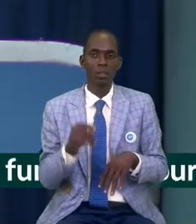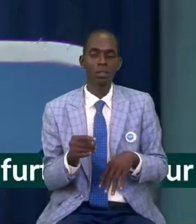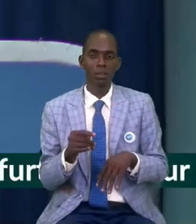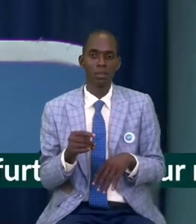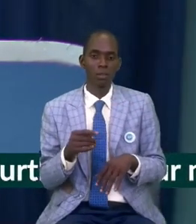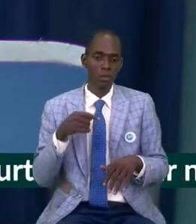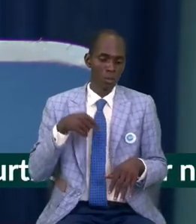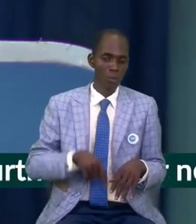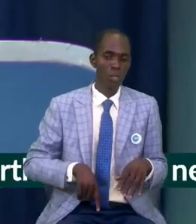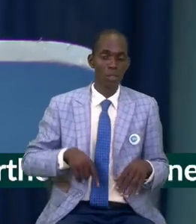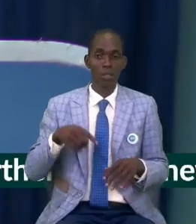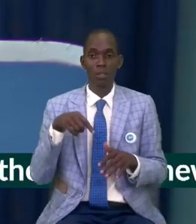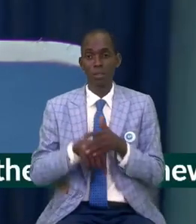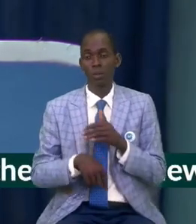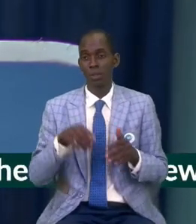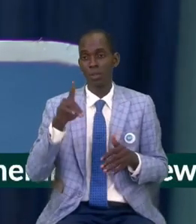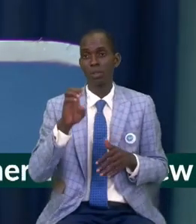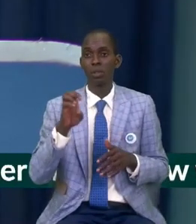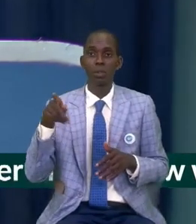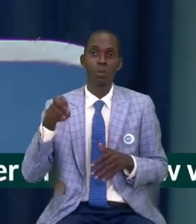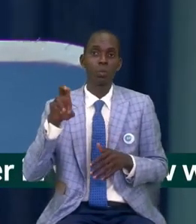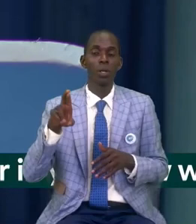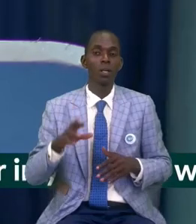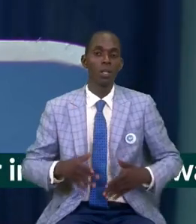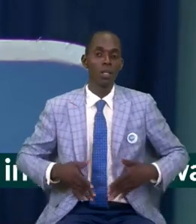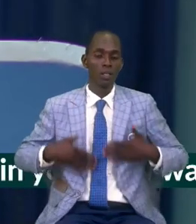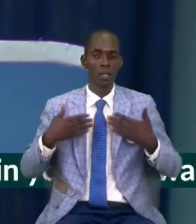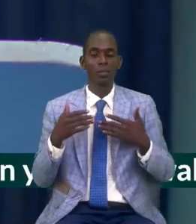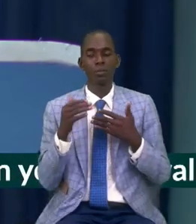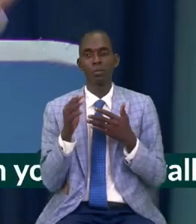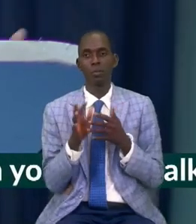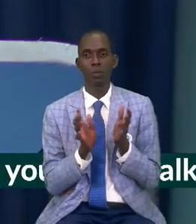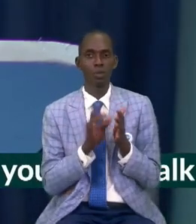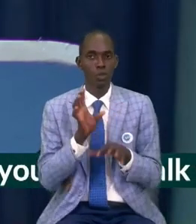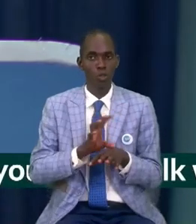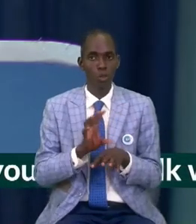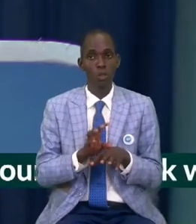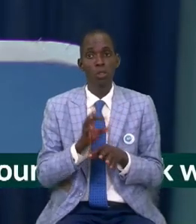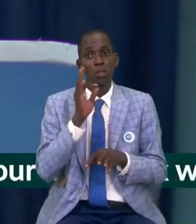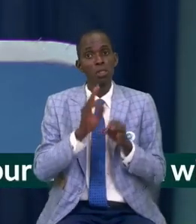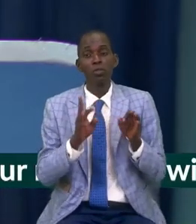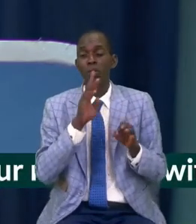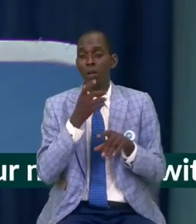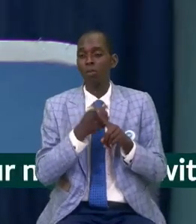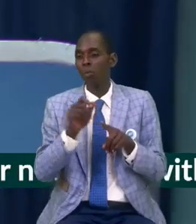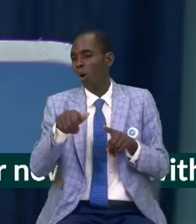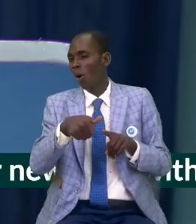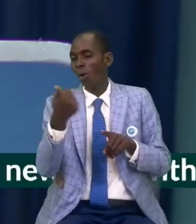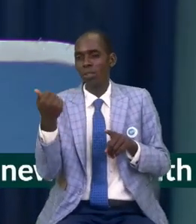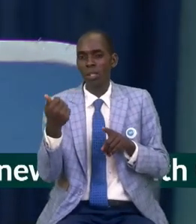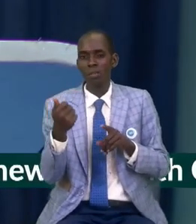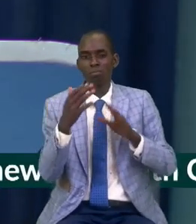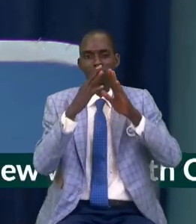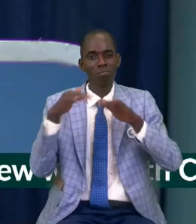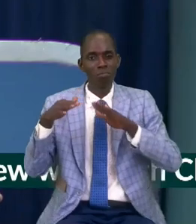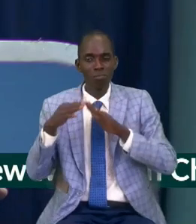other cities in Delta State, let's say you are from Abo, you are from Umunede